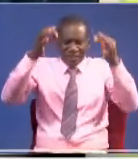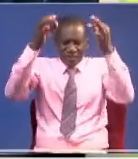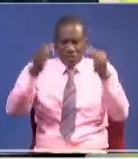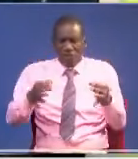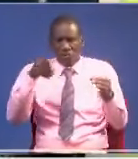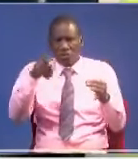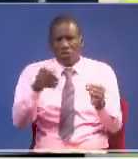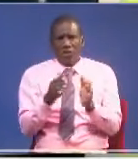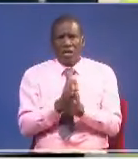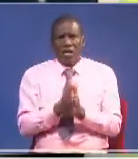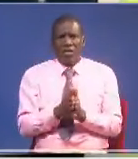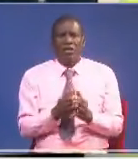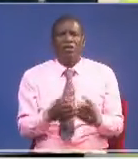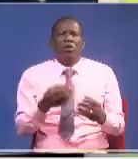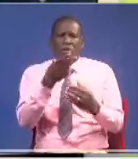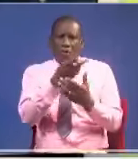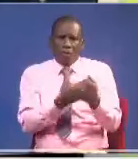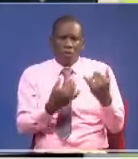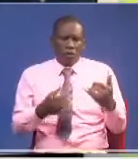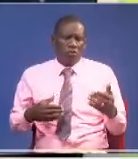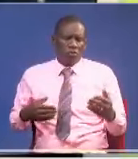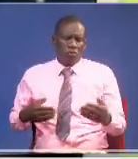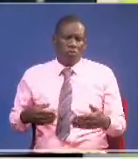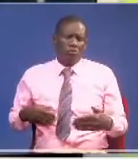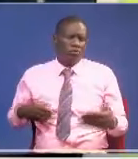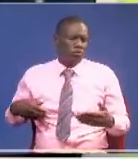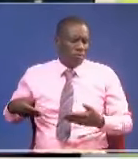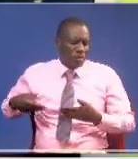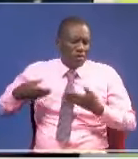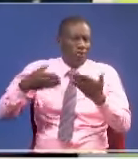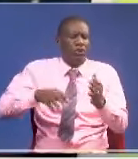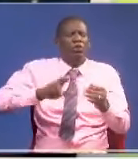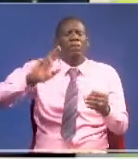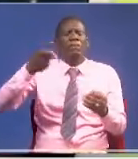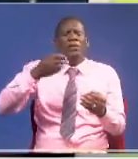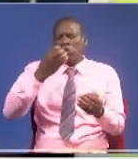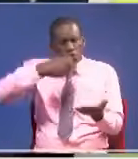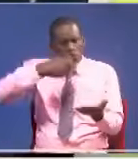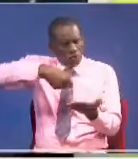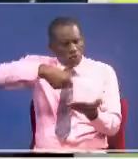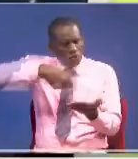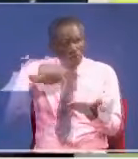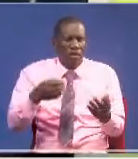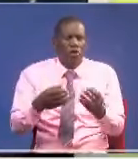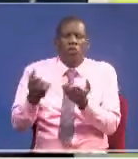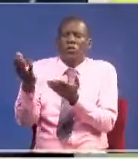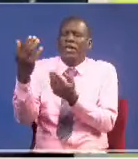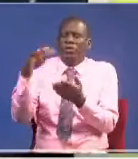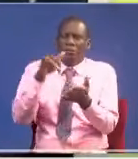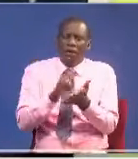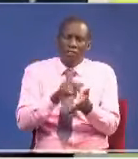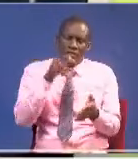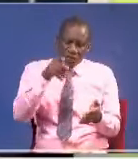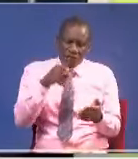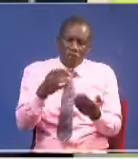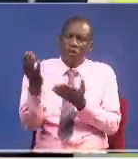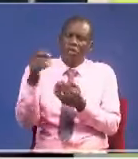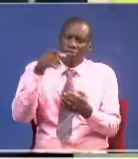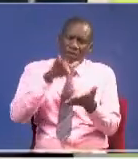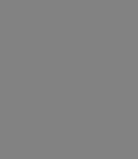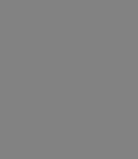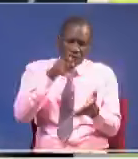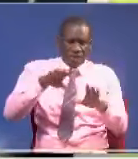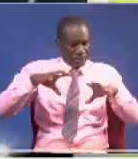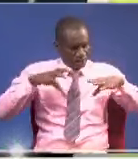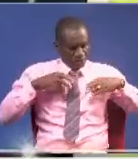this and the ball then gets to the President's court, we actually expect that these